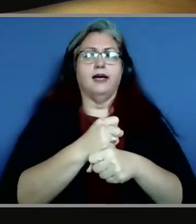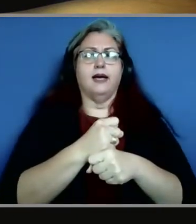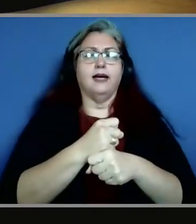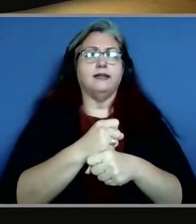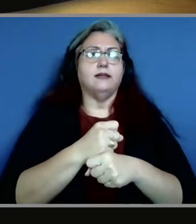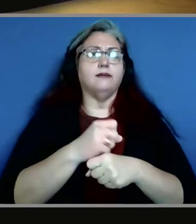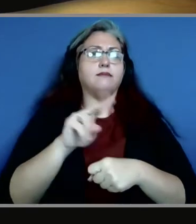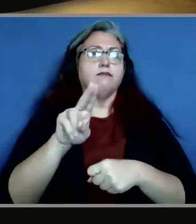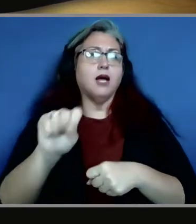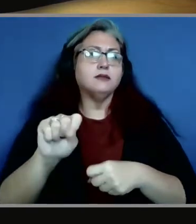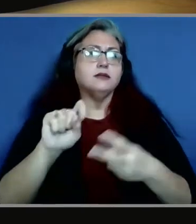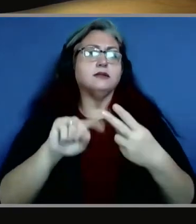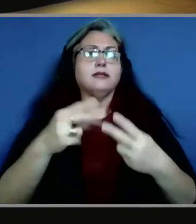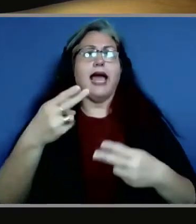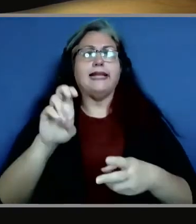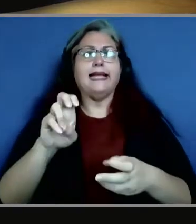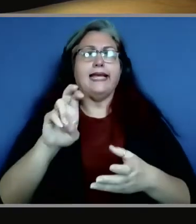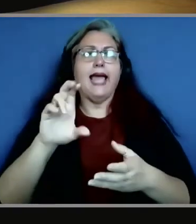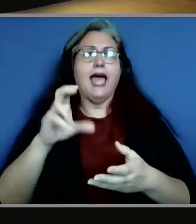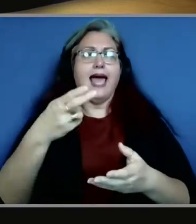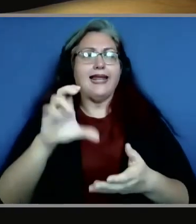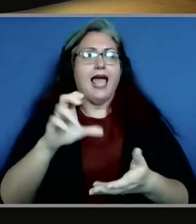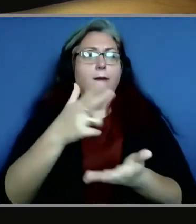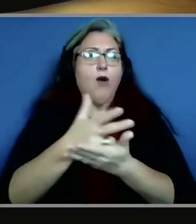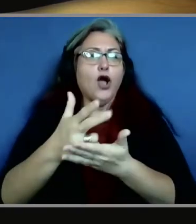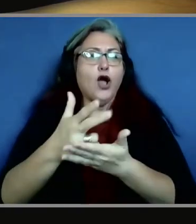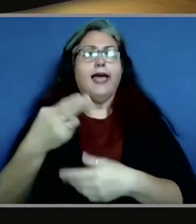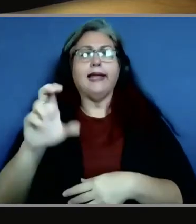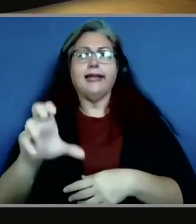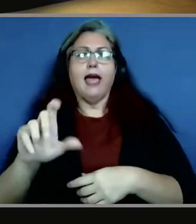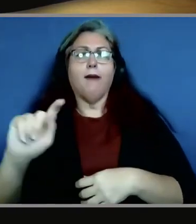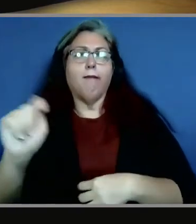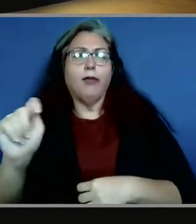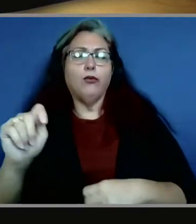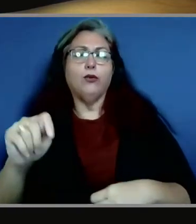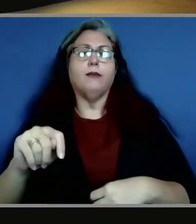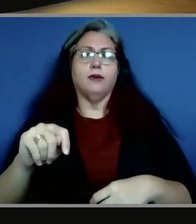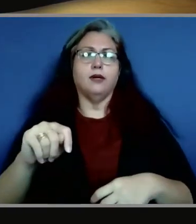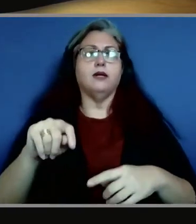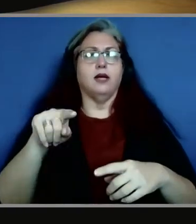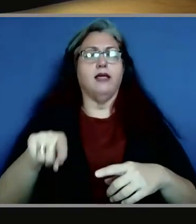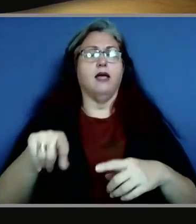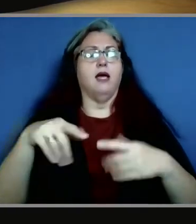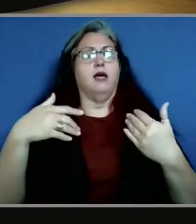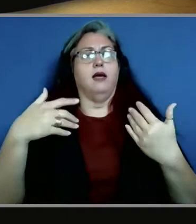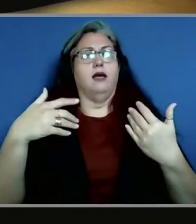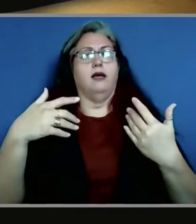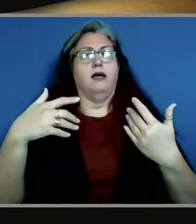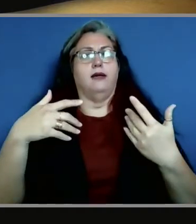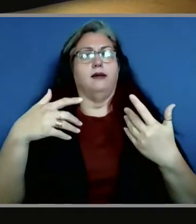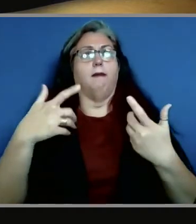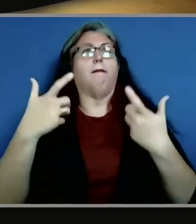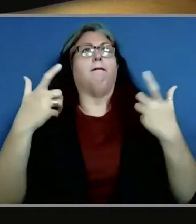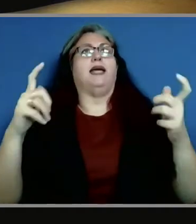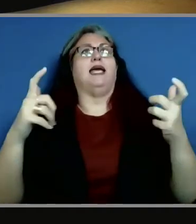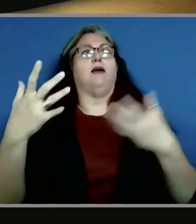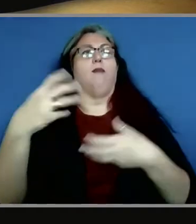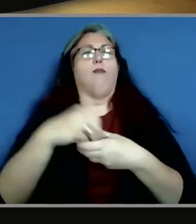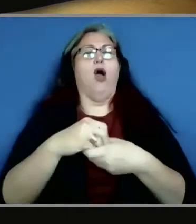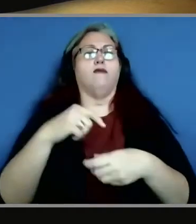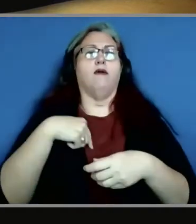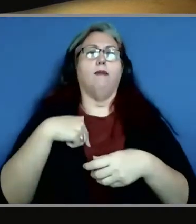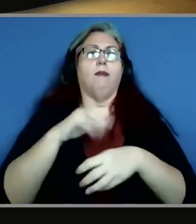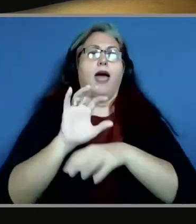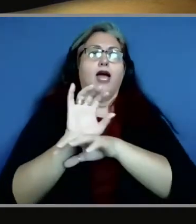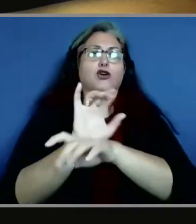buses and handicapped stalls and handicapped restrooms. It was a big part of my grassroots